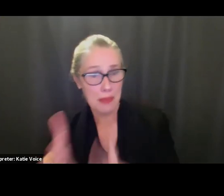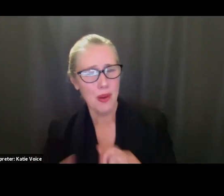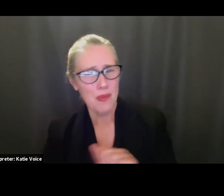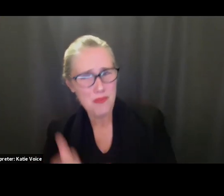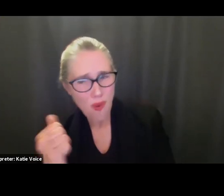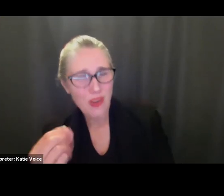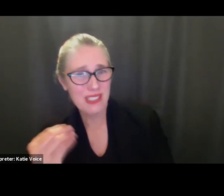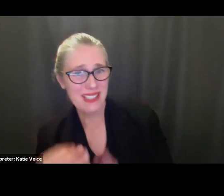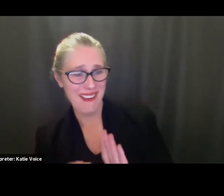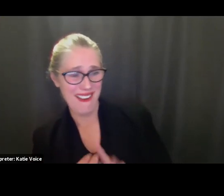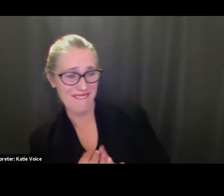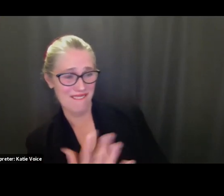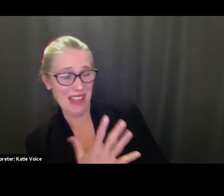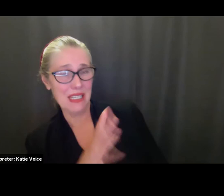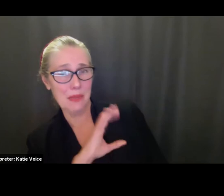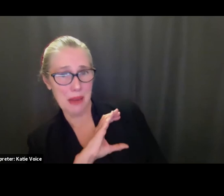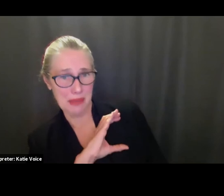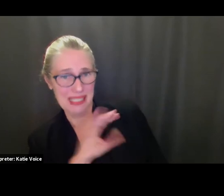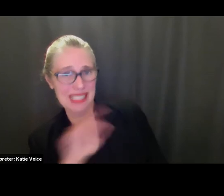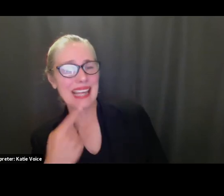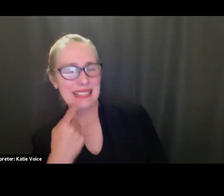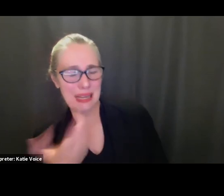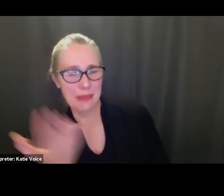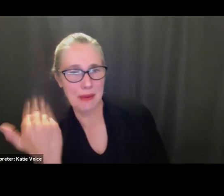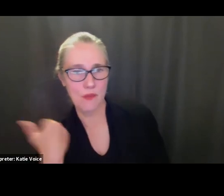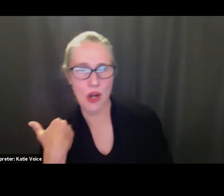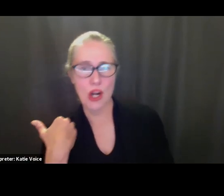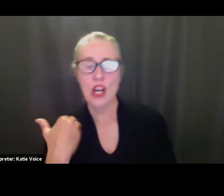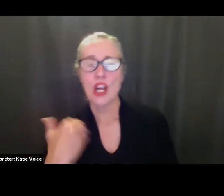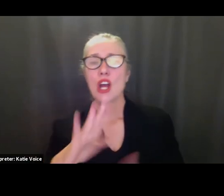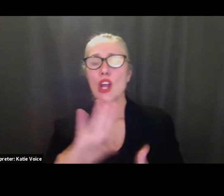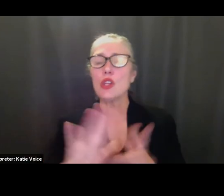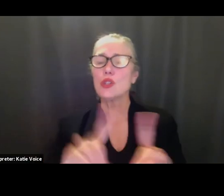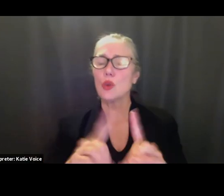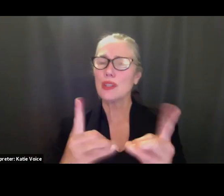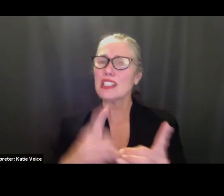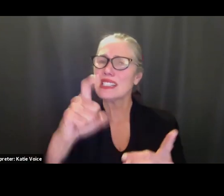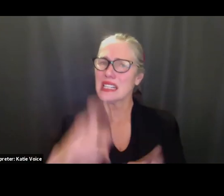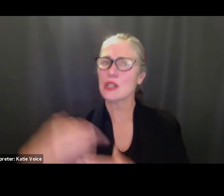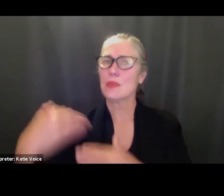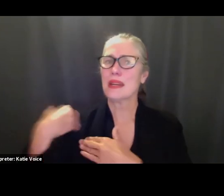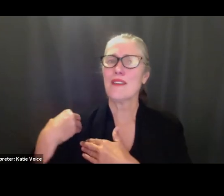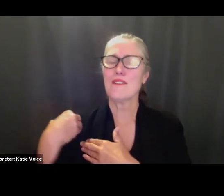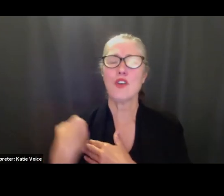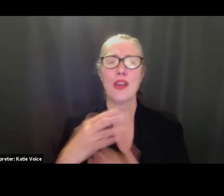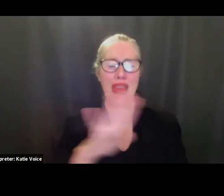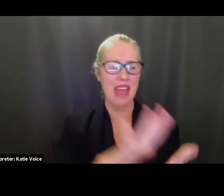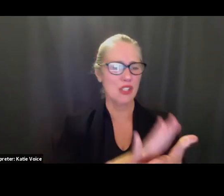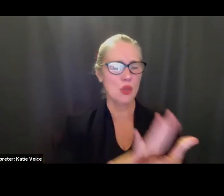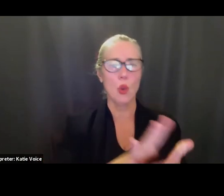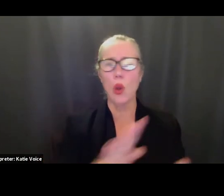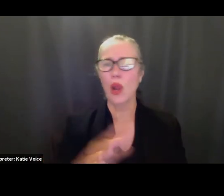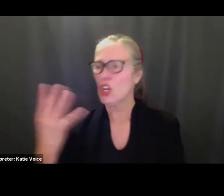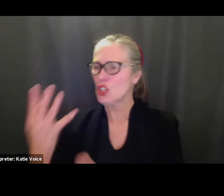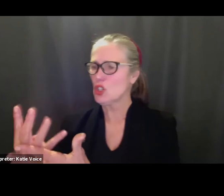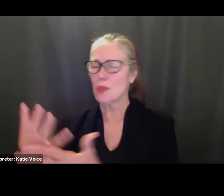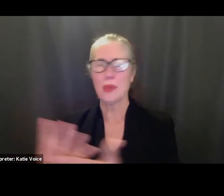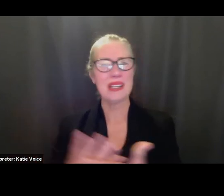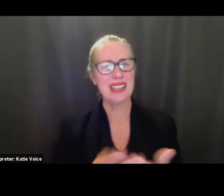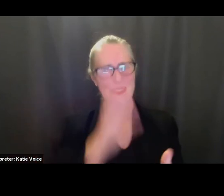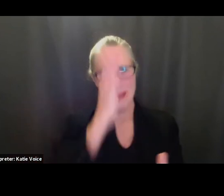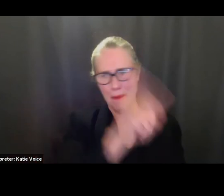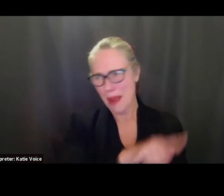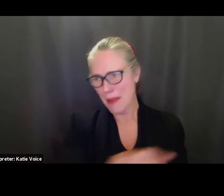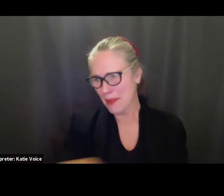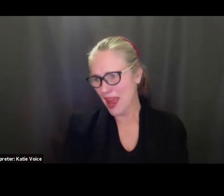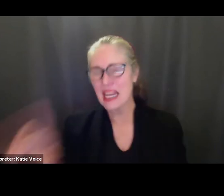earlier the school district needs to hold itself accountable for its role in the school-to-prison pipeline and this doesn't just include the school resource deputy